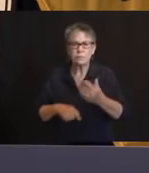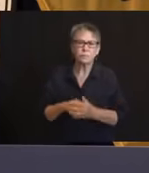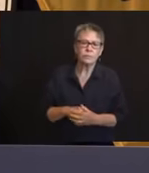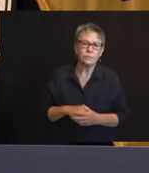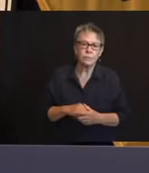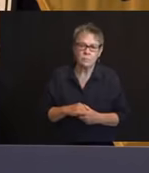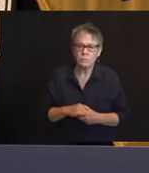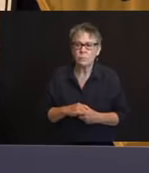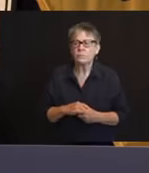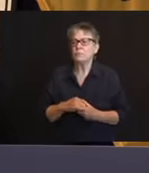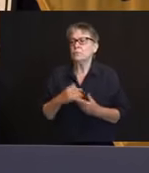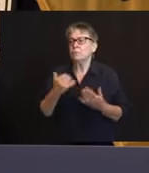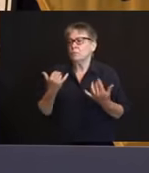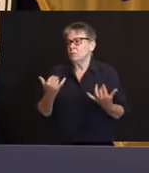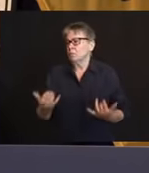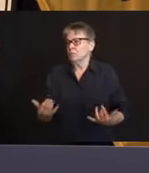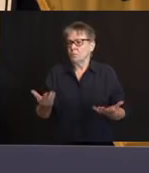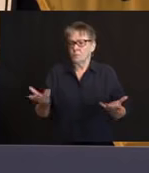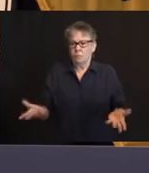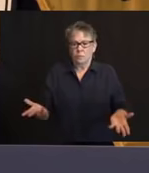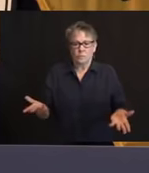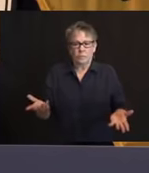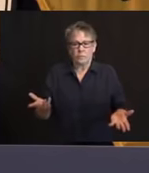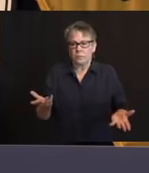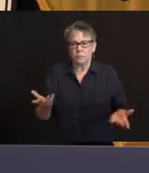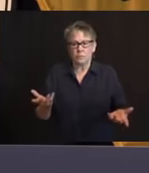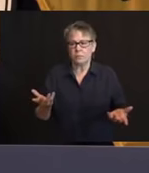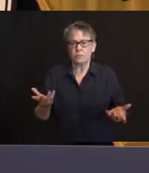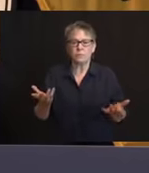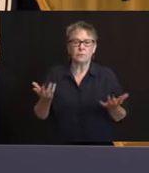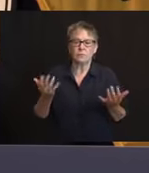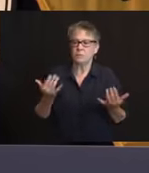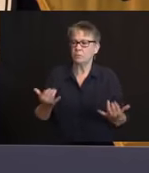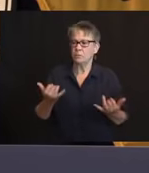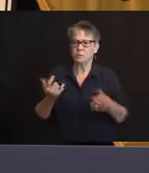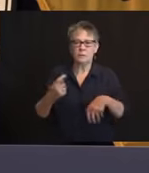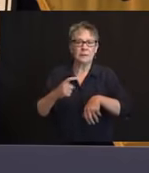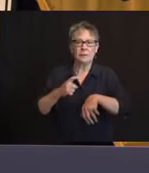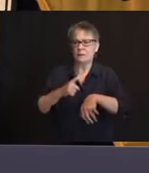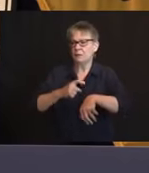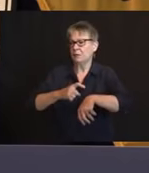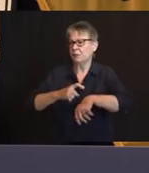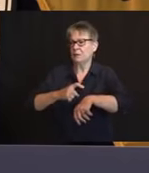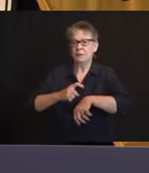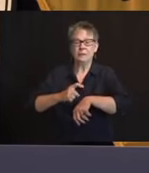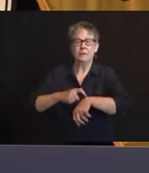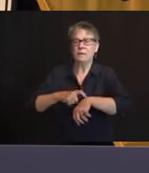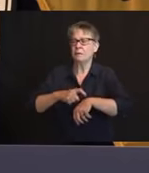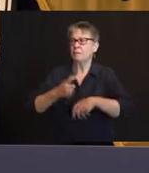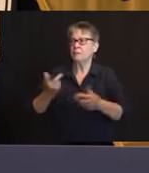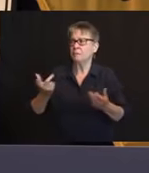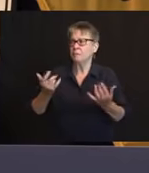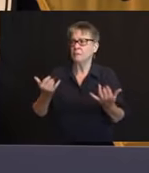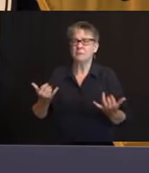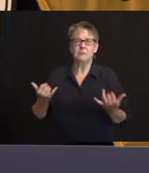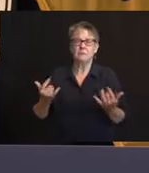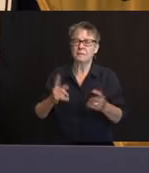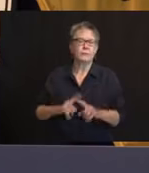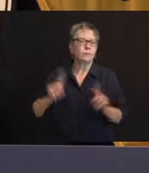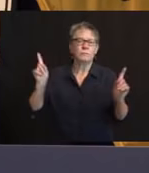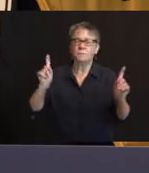our country, and it ought to be quite clear that there are a whole range of issues that the